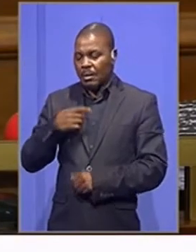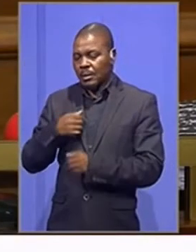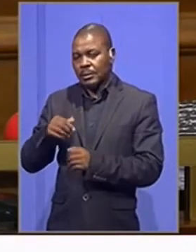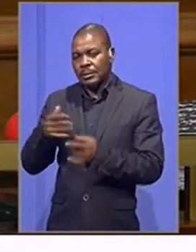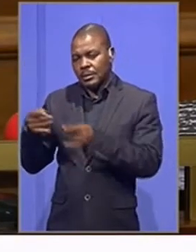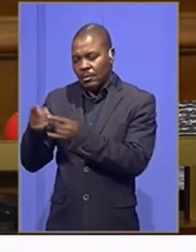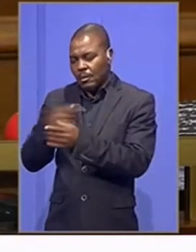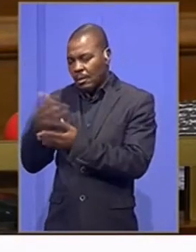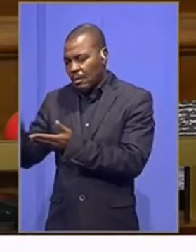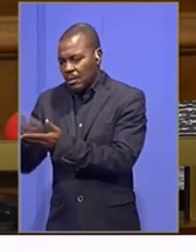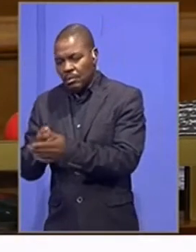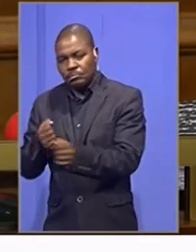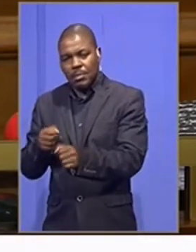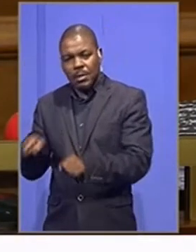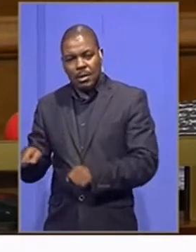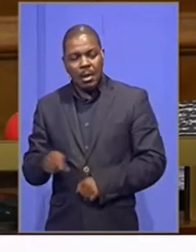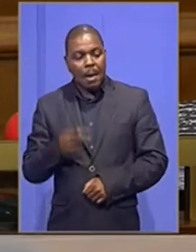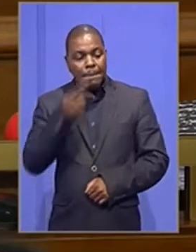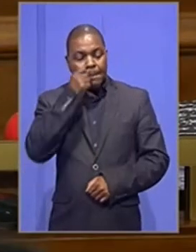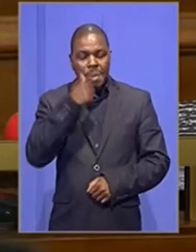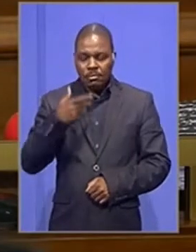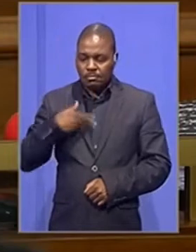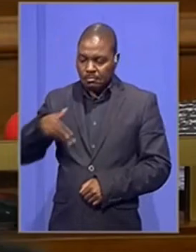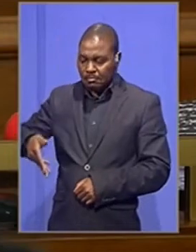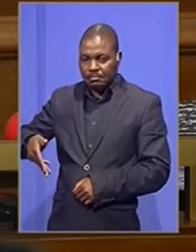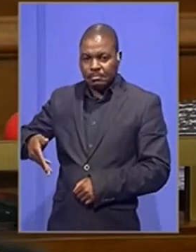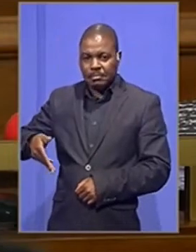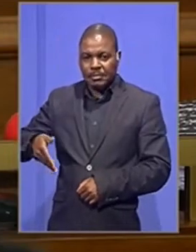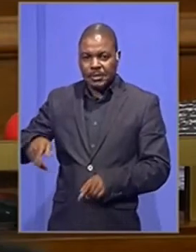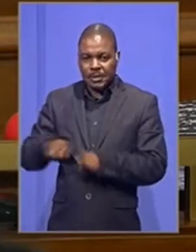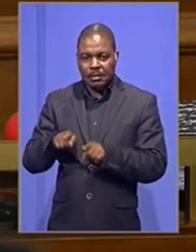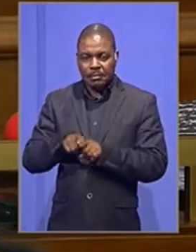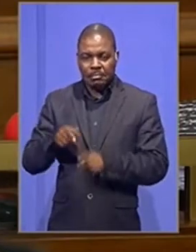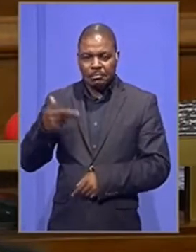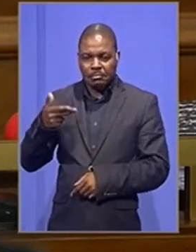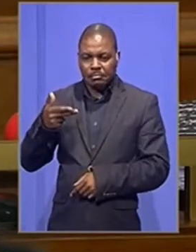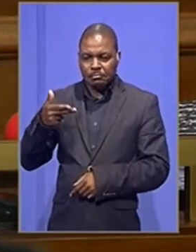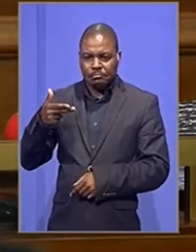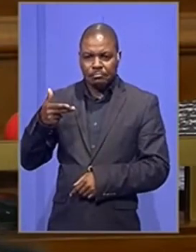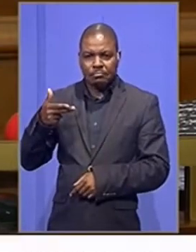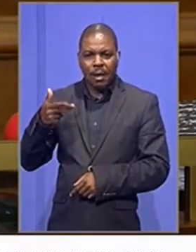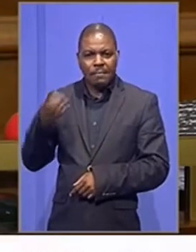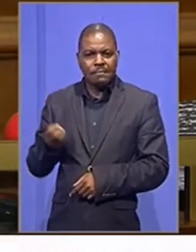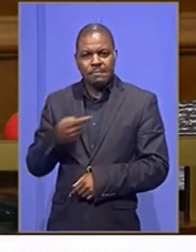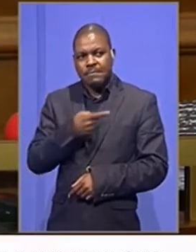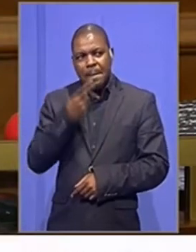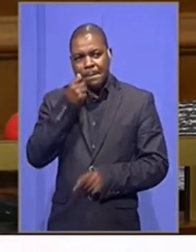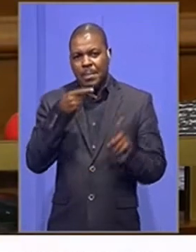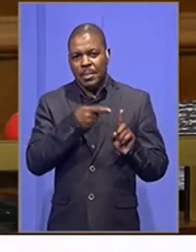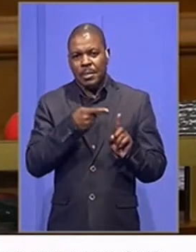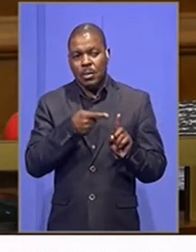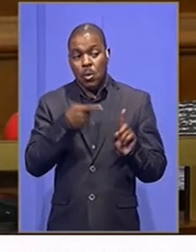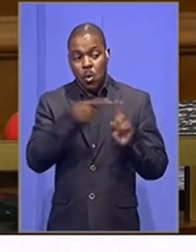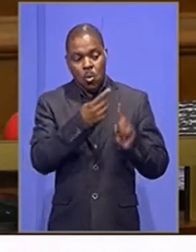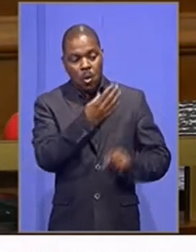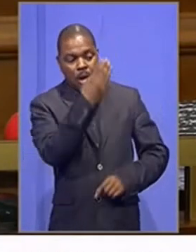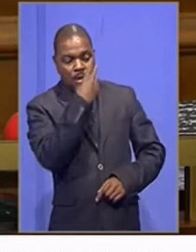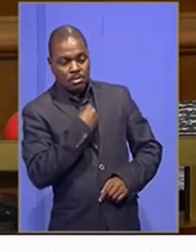this man standing next to me with a gun in his hand, and he asked